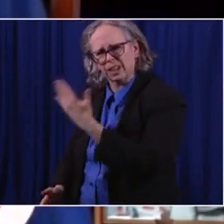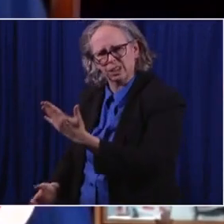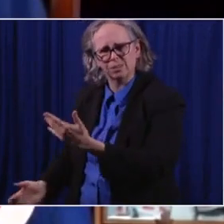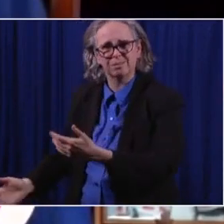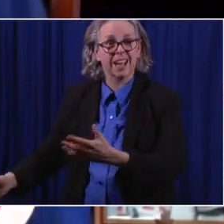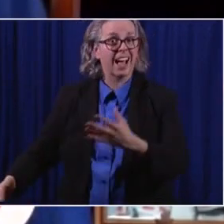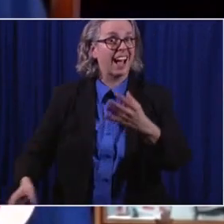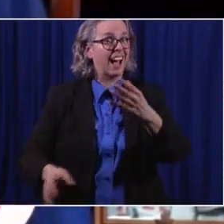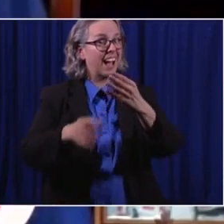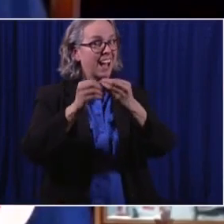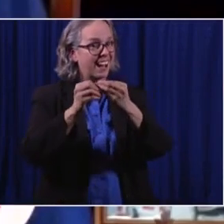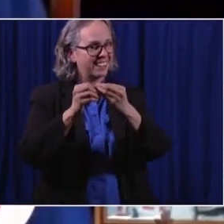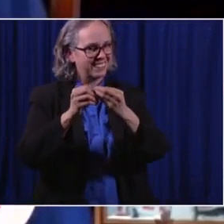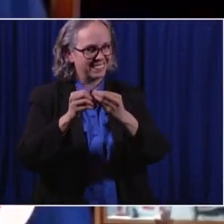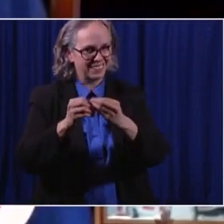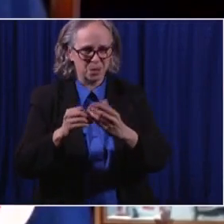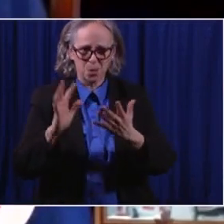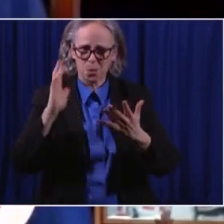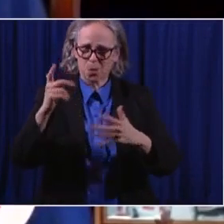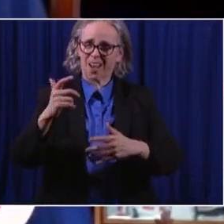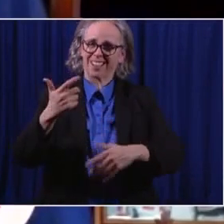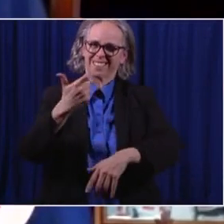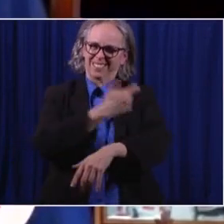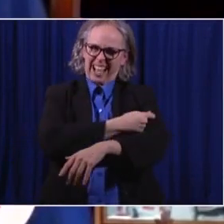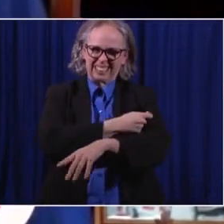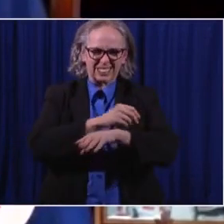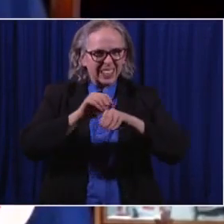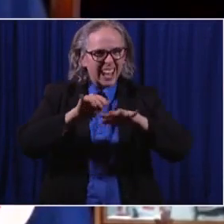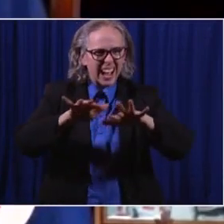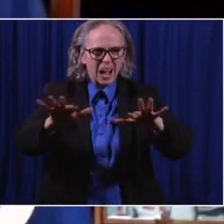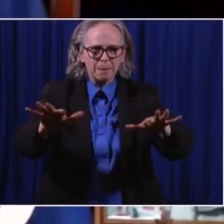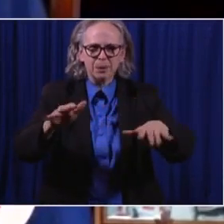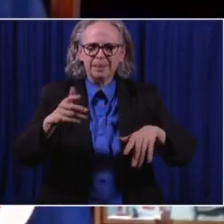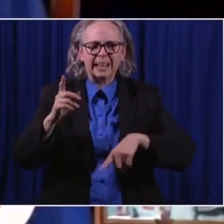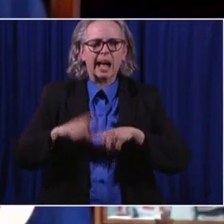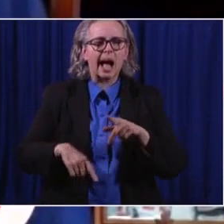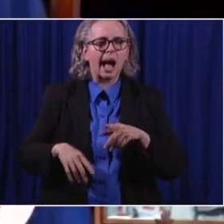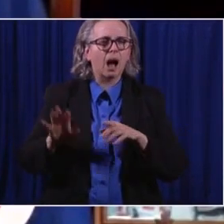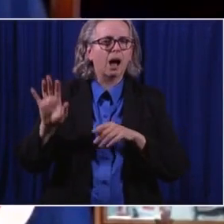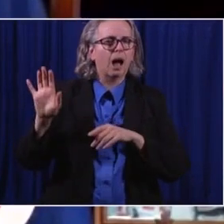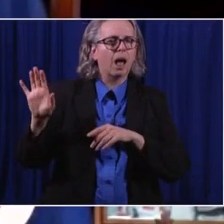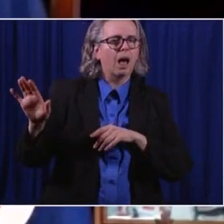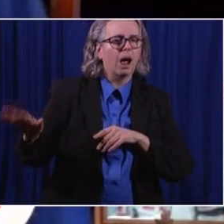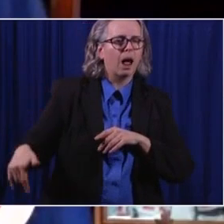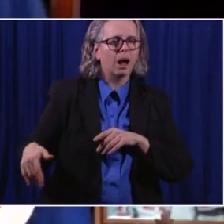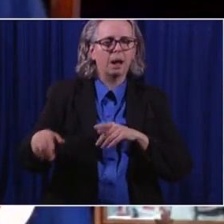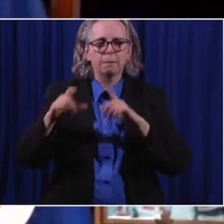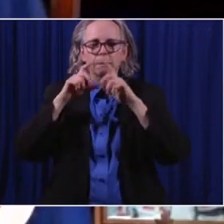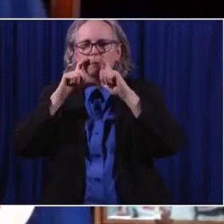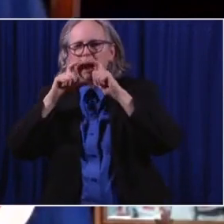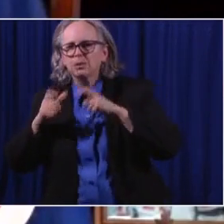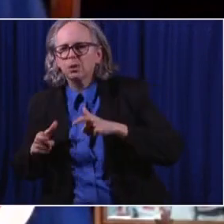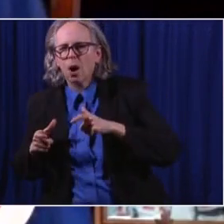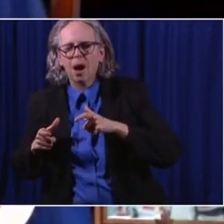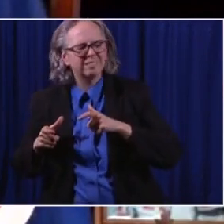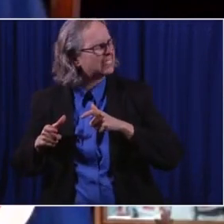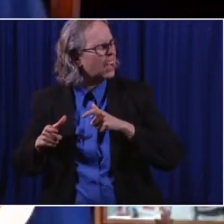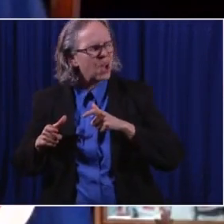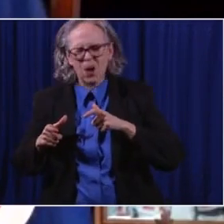let off of the other things that are important, like wearing our masks, keeping to our small groups, staying socially